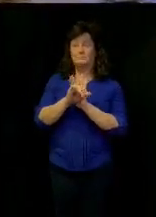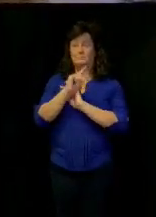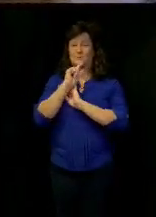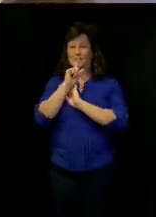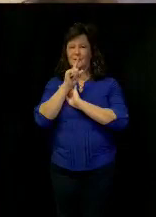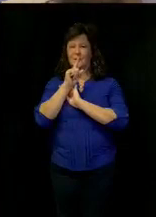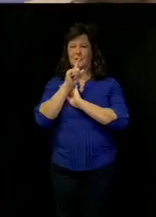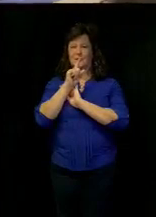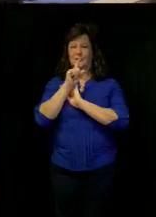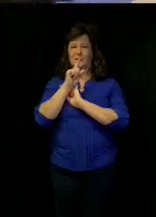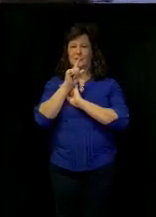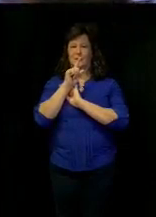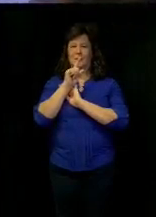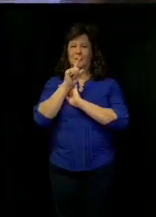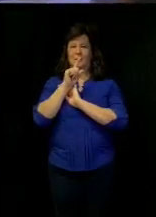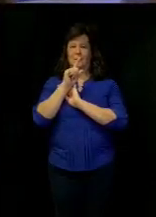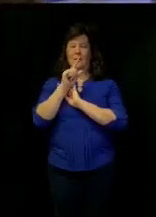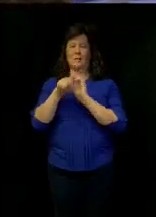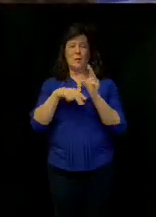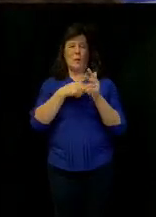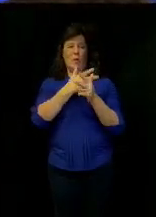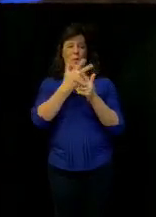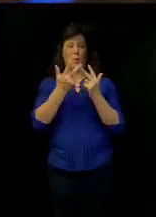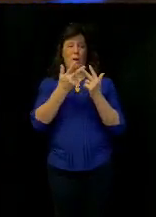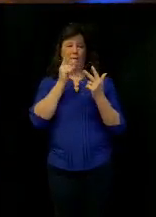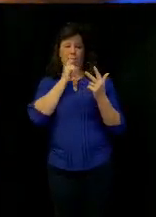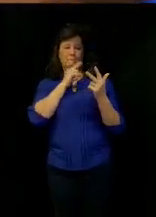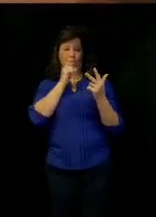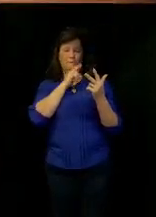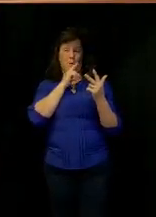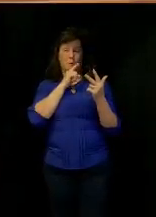Now, there's three forgers of identity. Three